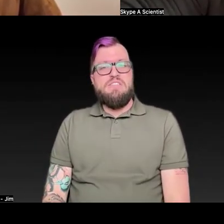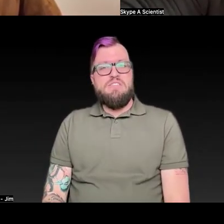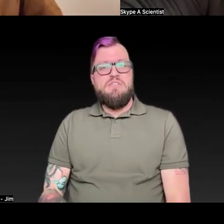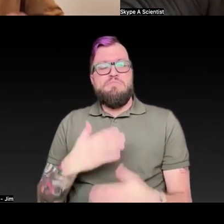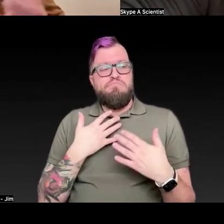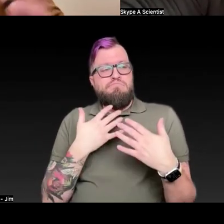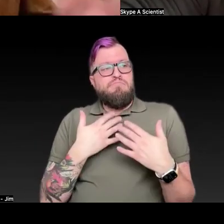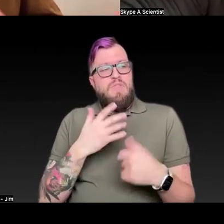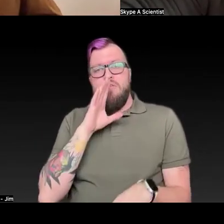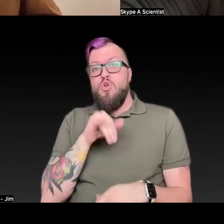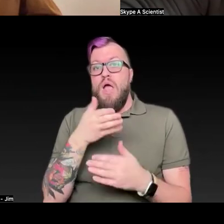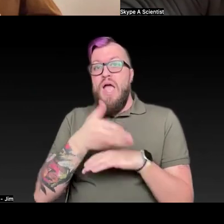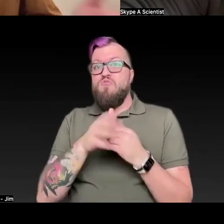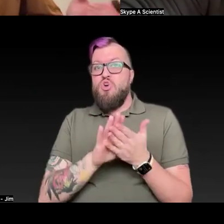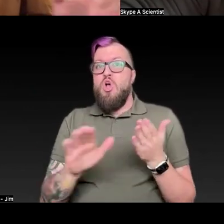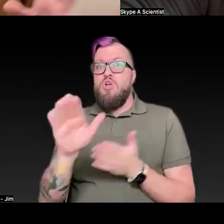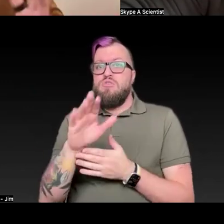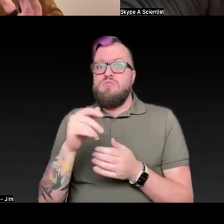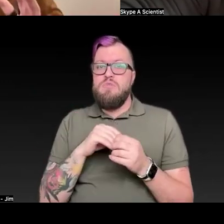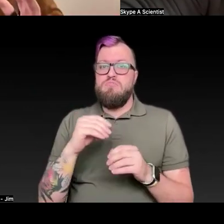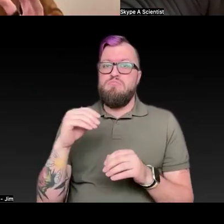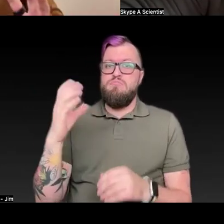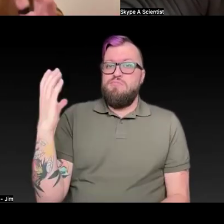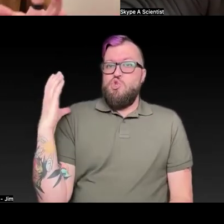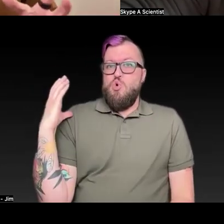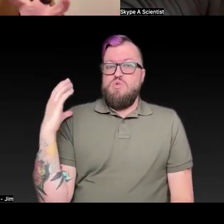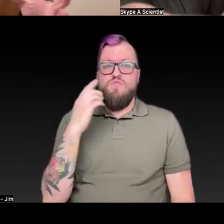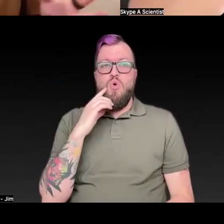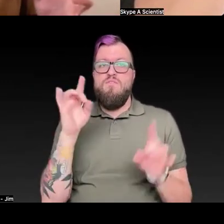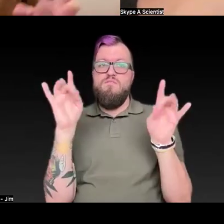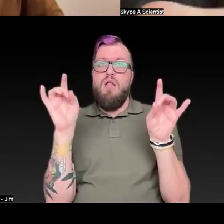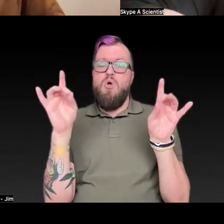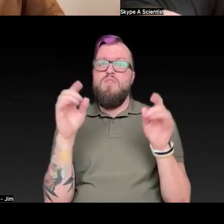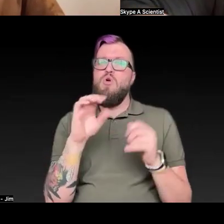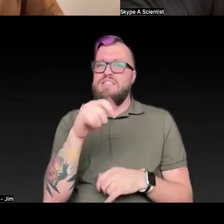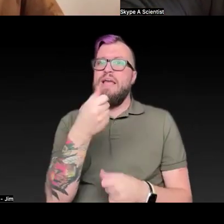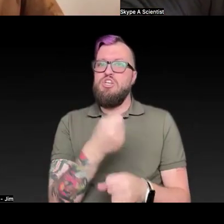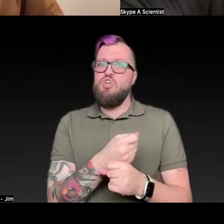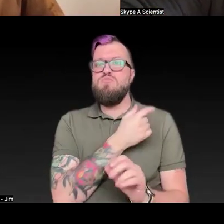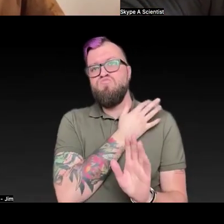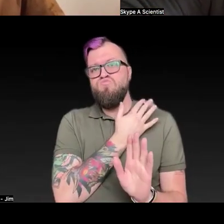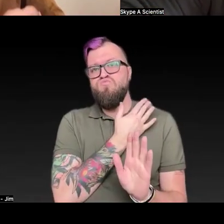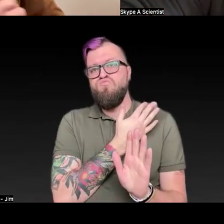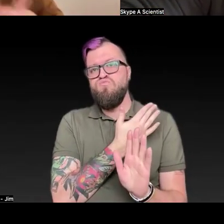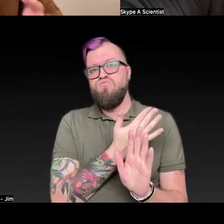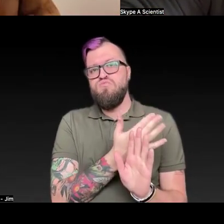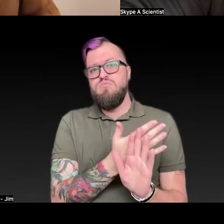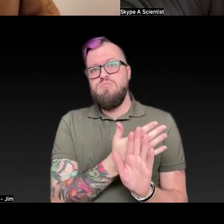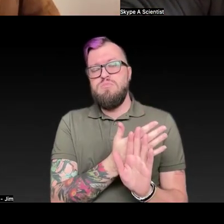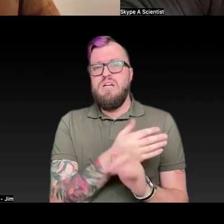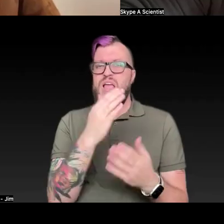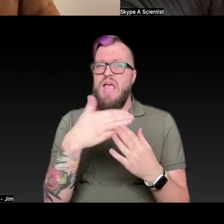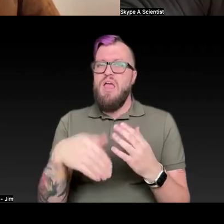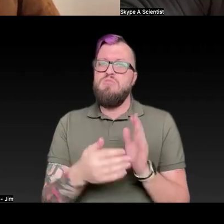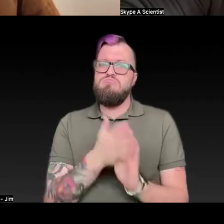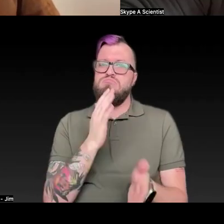then, like I said, after college, I coached volleyball for about a decade. And when I sort of had come to the end of that, and I